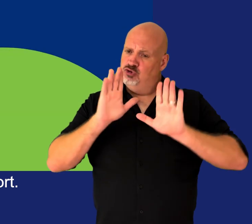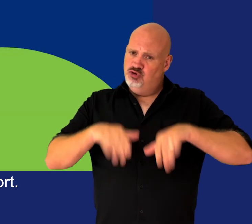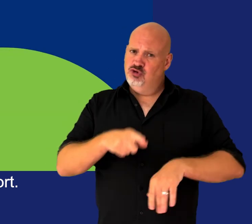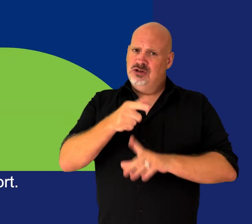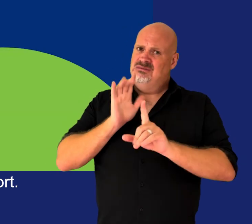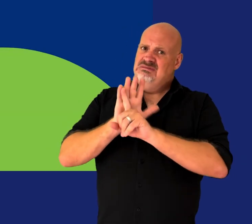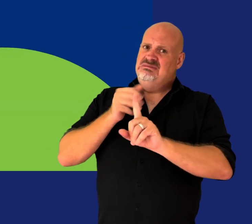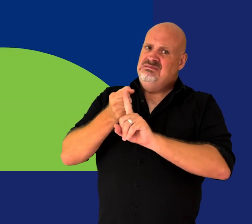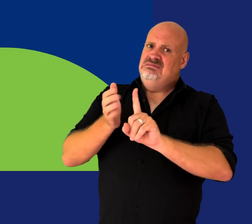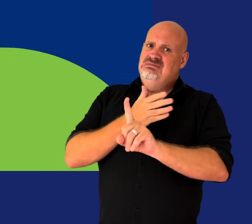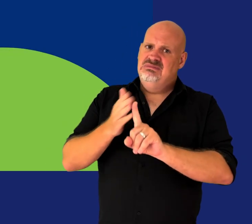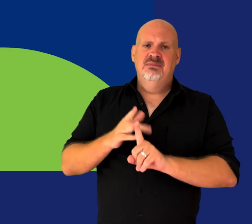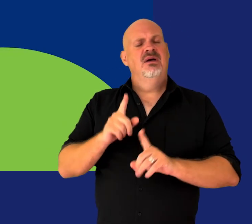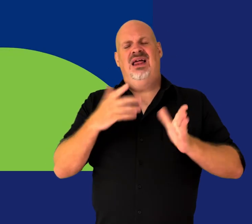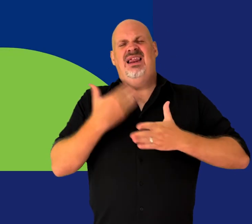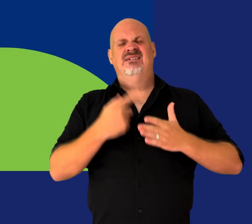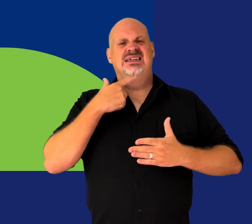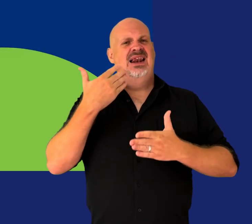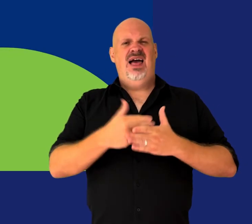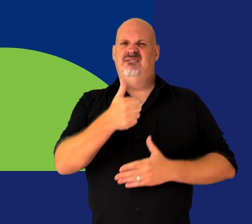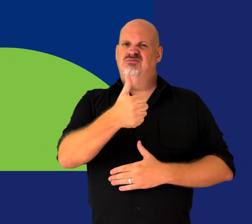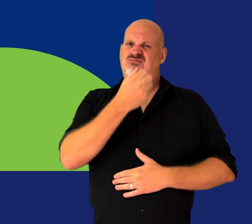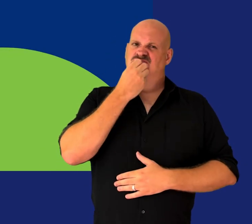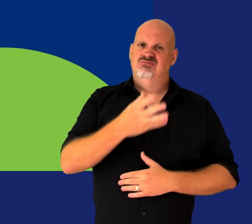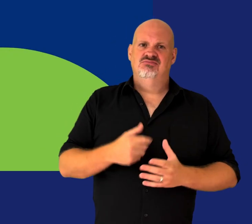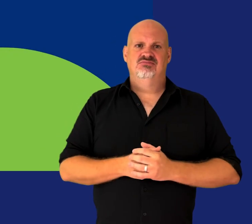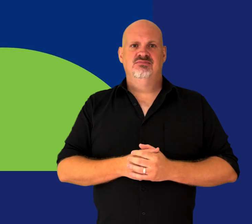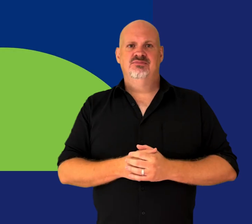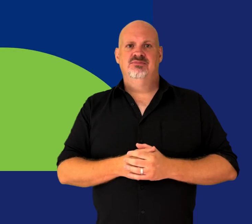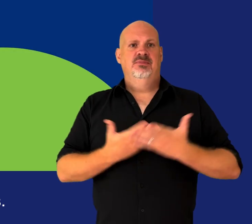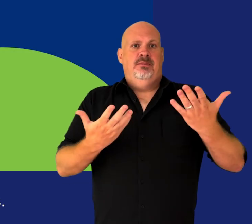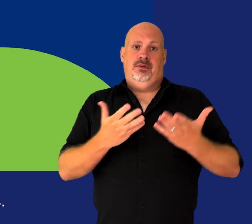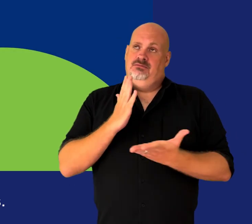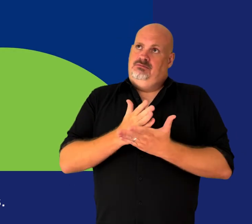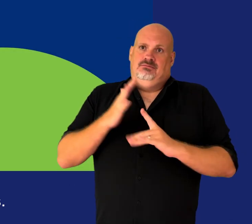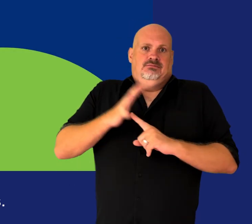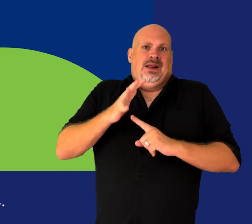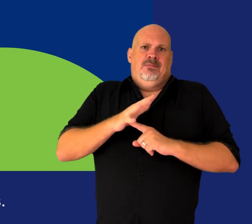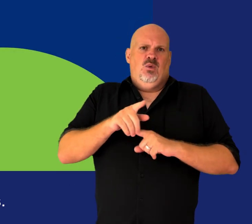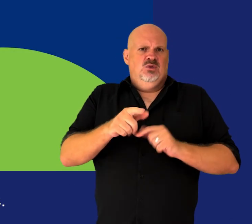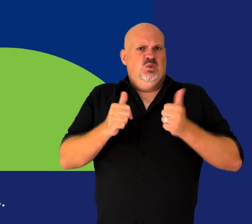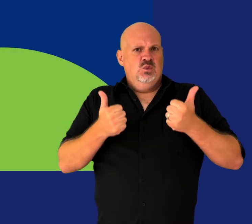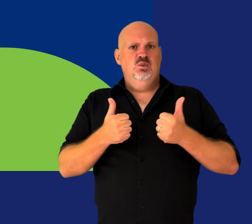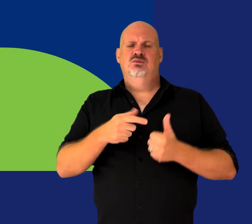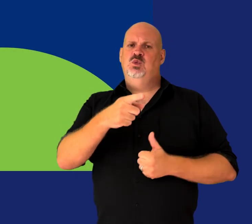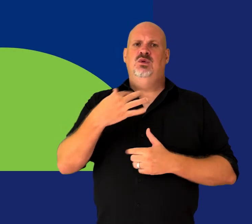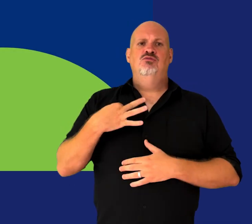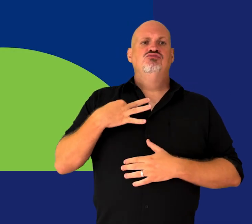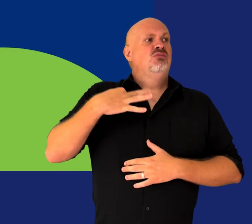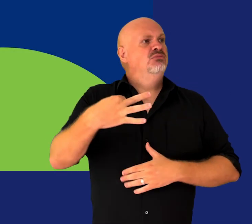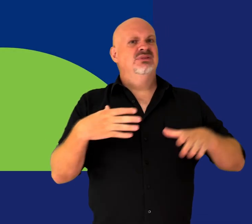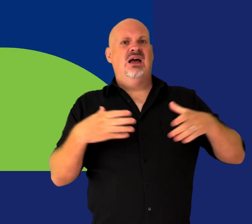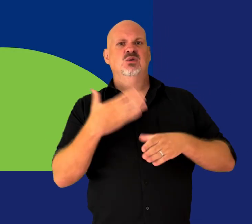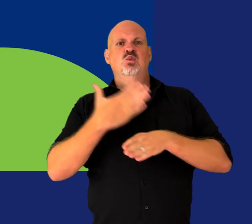support. It's great you did. I also love that never say never, Heather. Doesn't work when you're called Adam, but the premise of it definitely does. And you